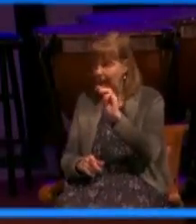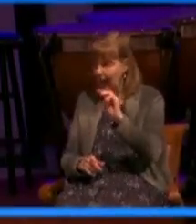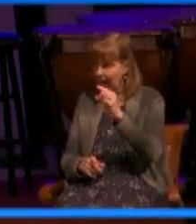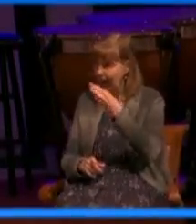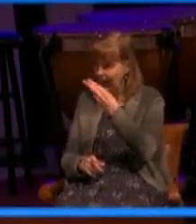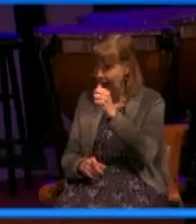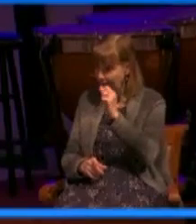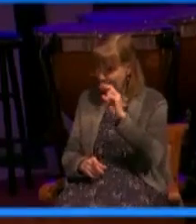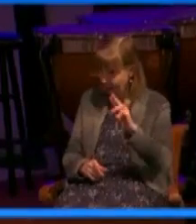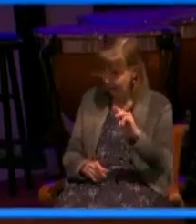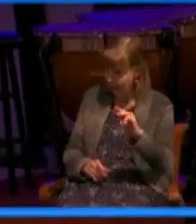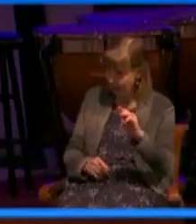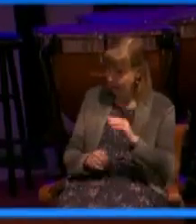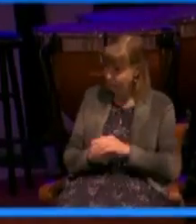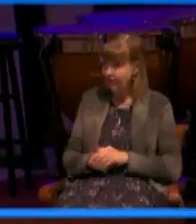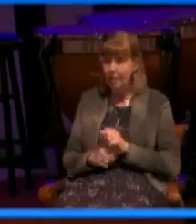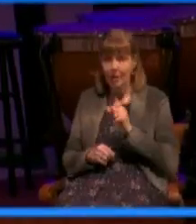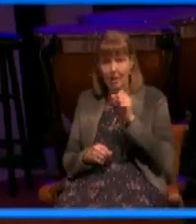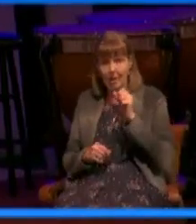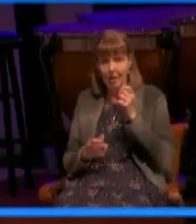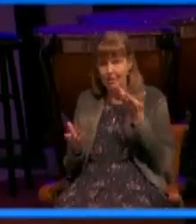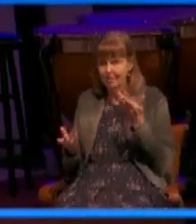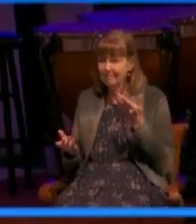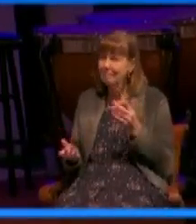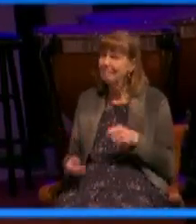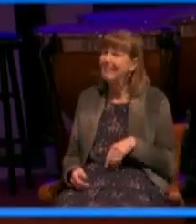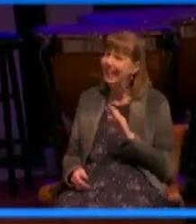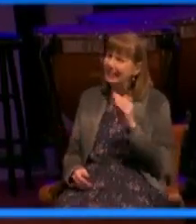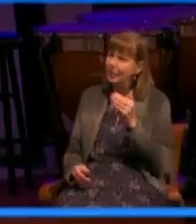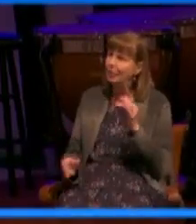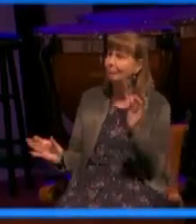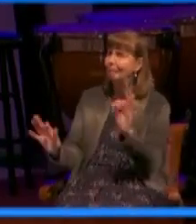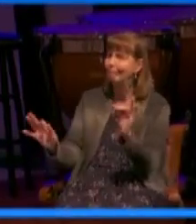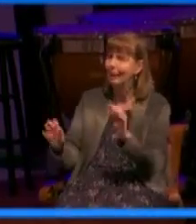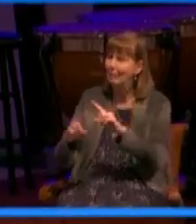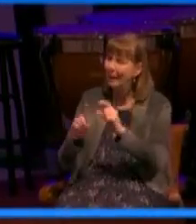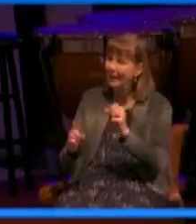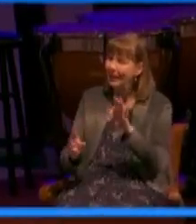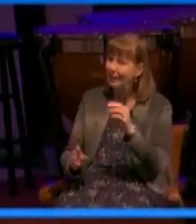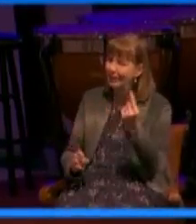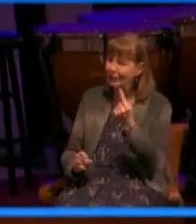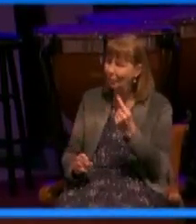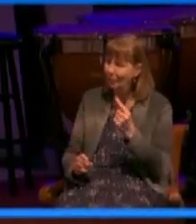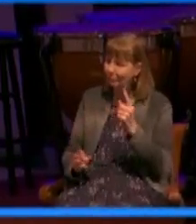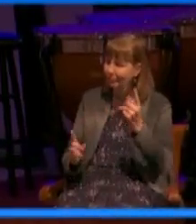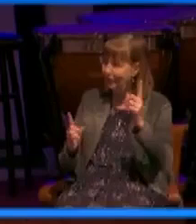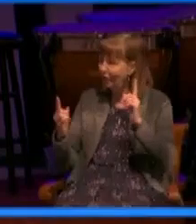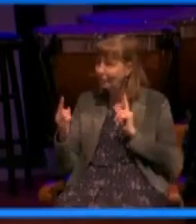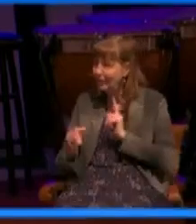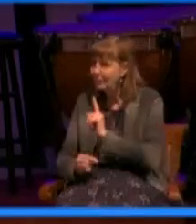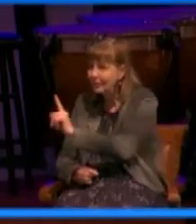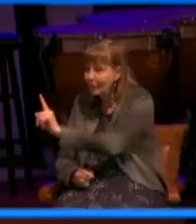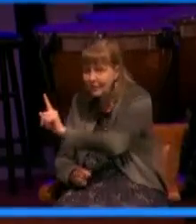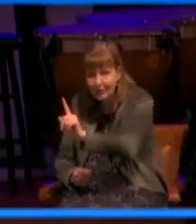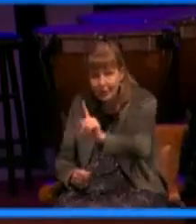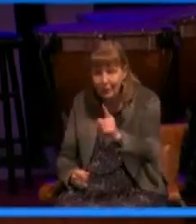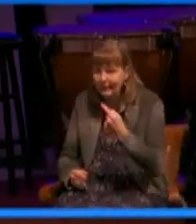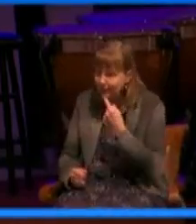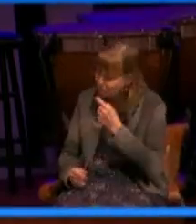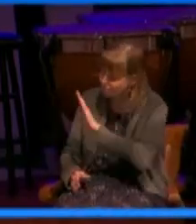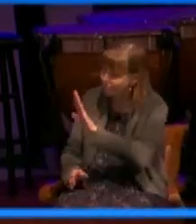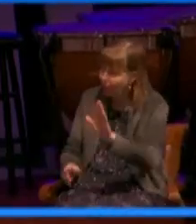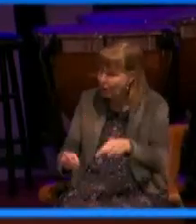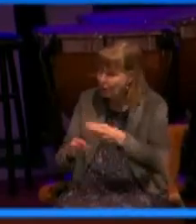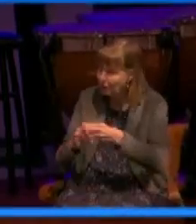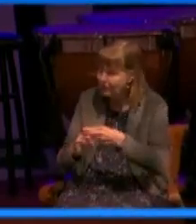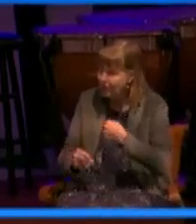going to change it. That's a pretty big deal. Next week in our services, and even happening now, we have our parent-child dedication. Those